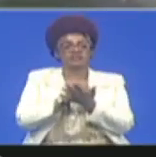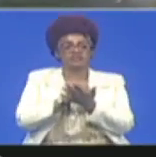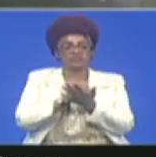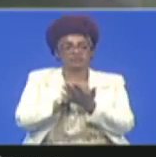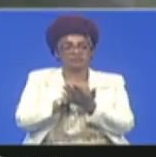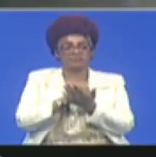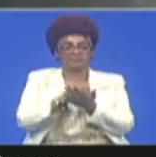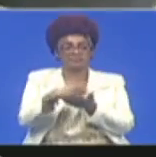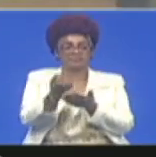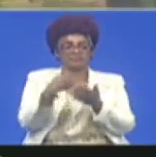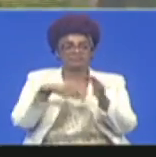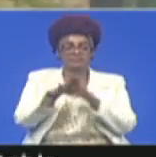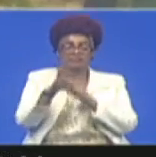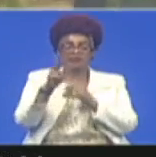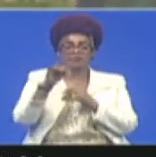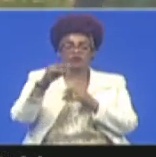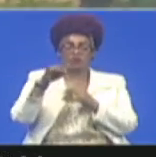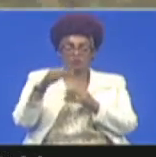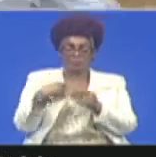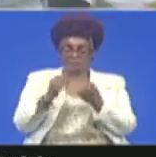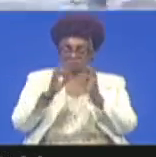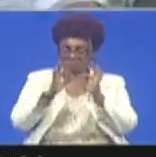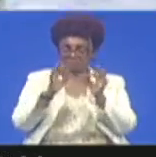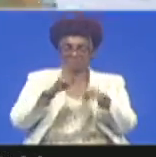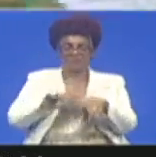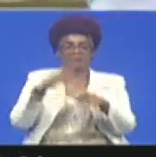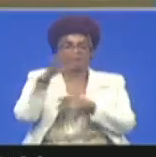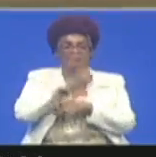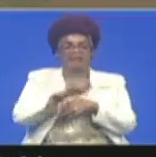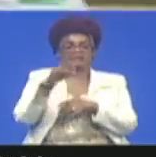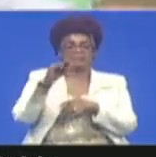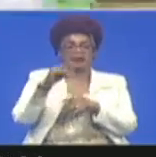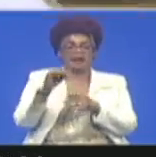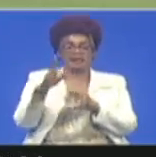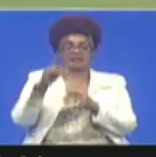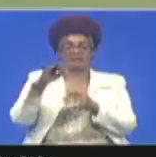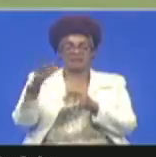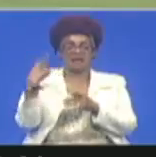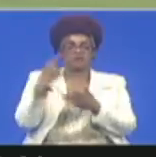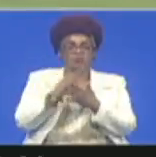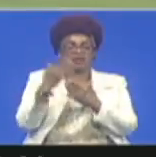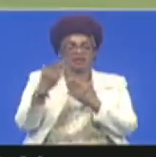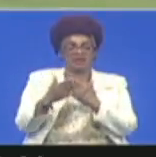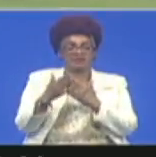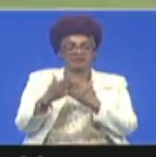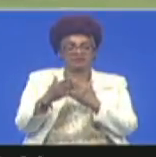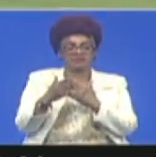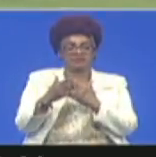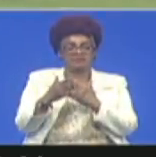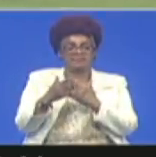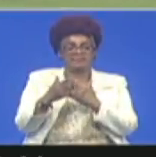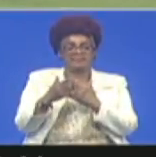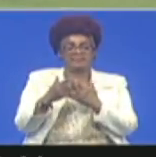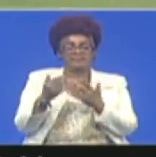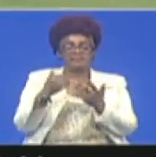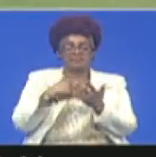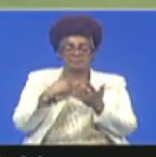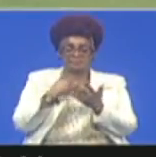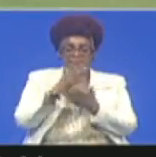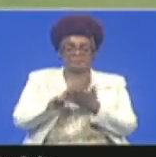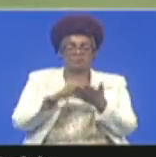Striker Nicholas Kipkirui should be fit after missing their KPL tie against KCB last weekend. tunajua ita kwa rahisi kwa sababu ukiangalia tunahitaji